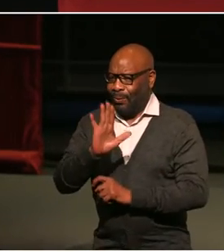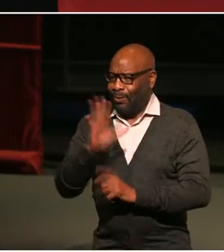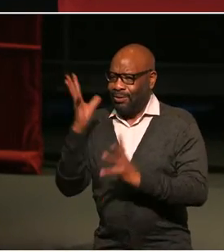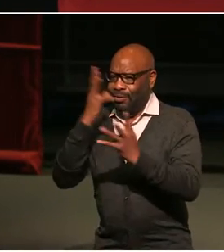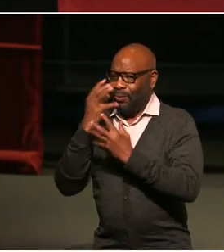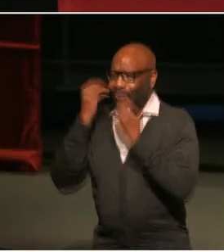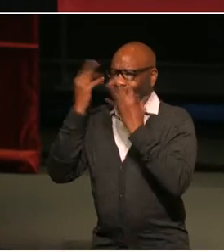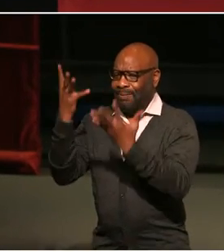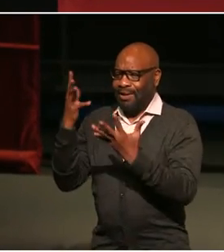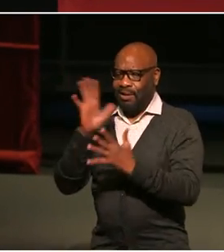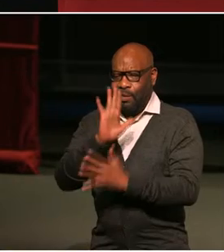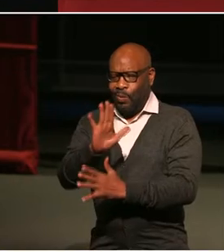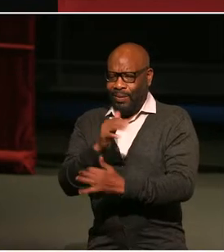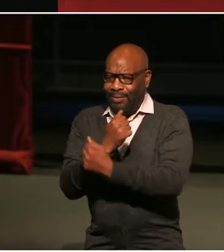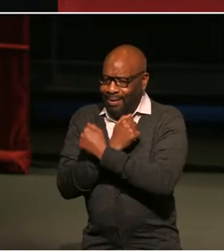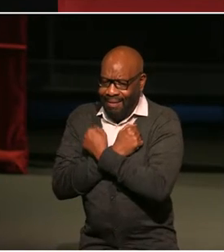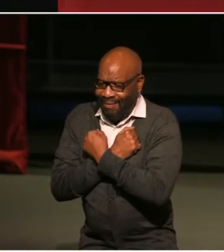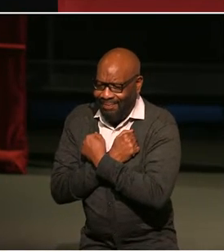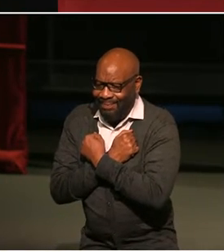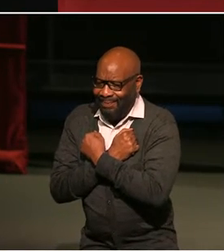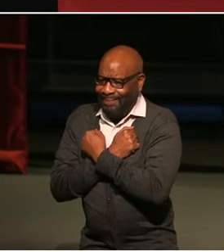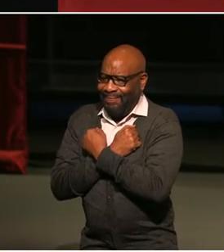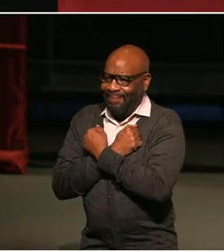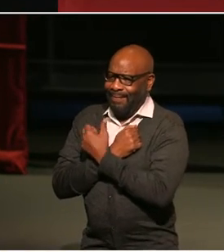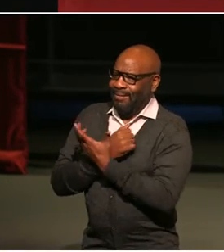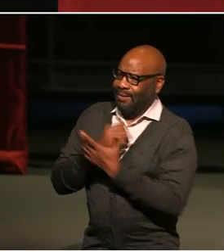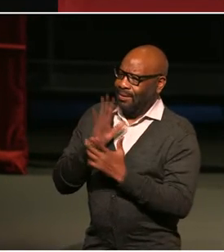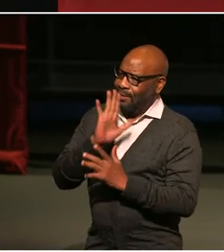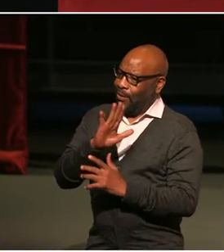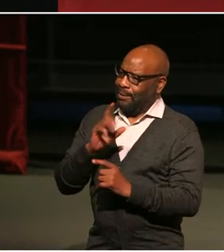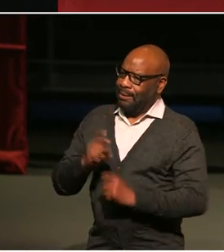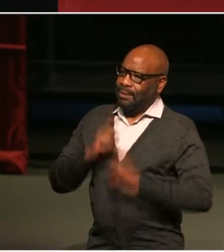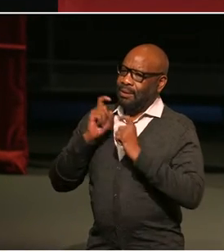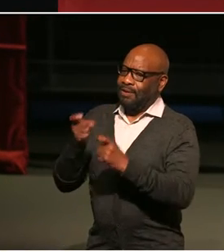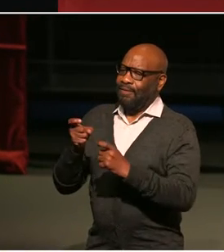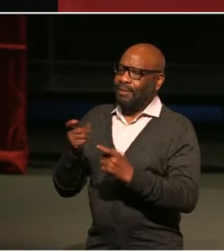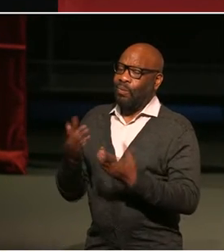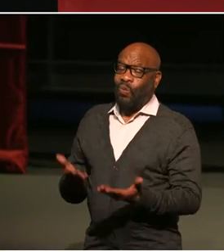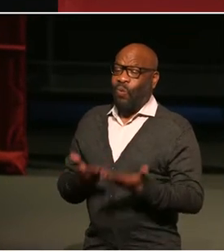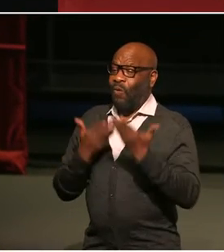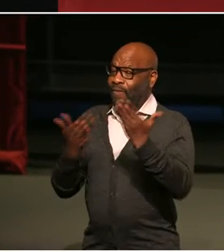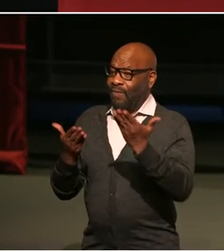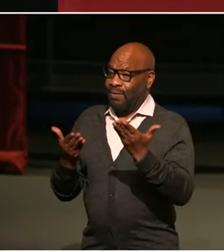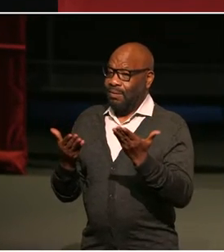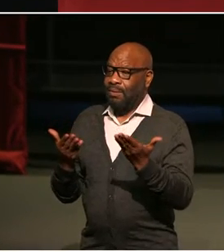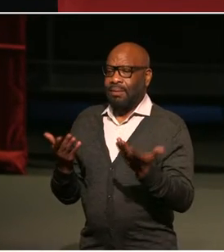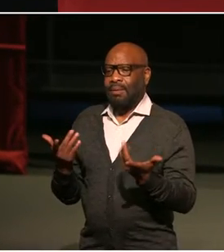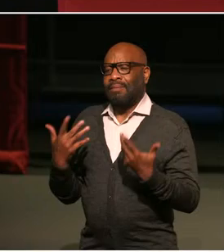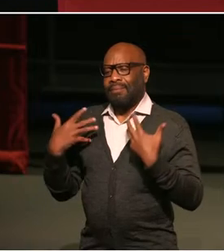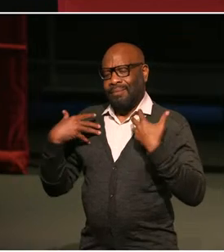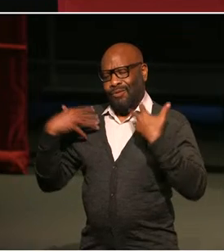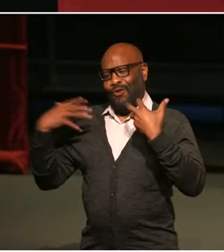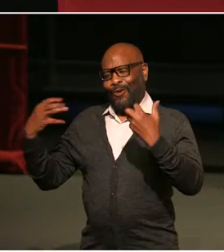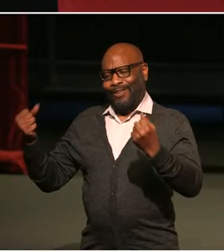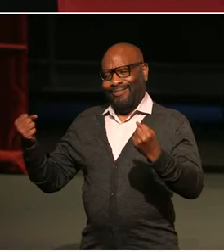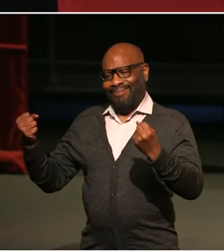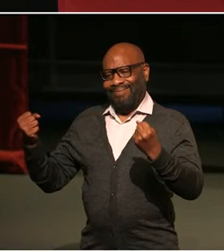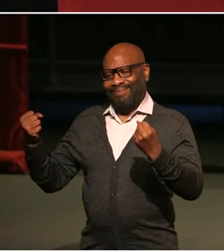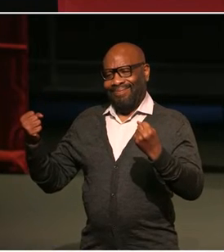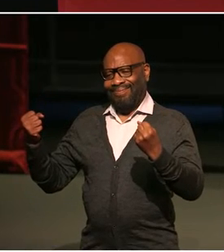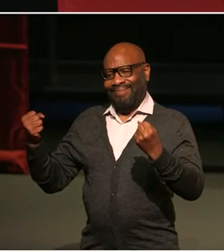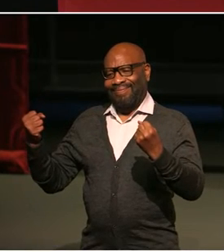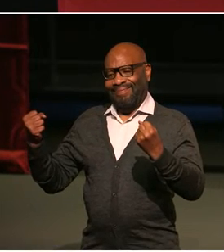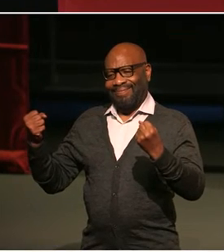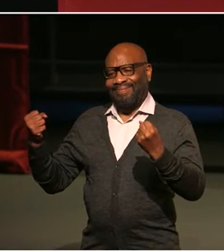you offered up with astounding courage almost 50 years ago on the Oscar stage. To join us all